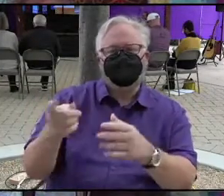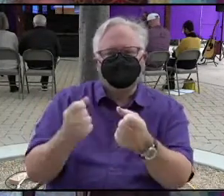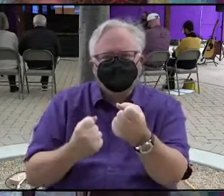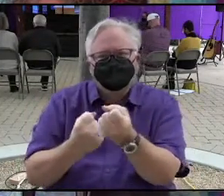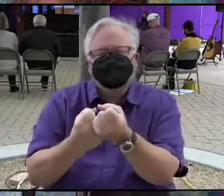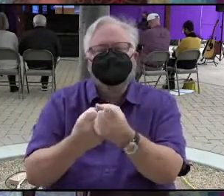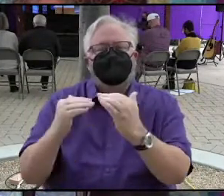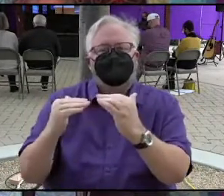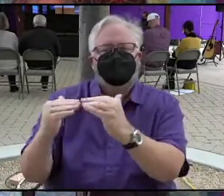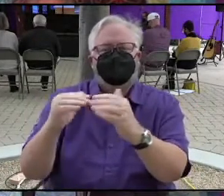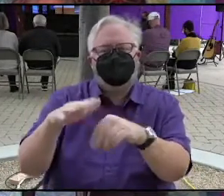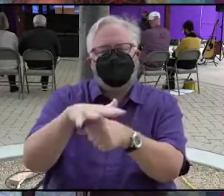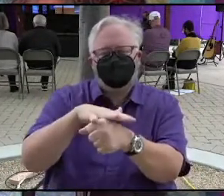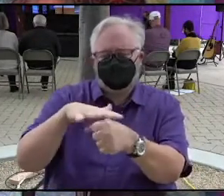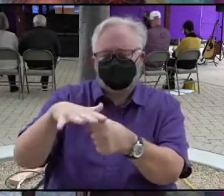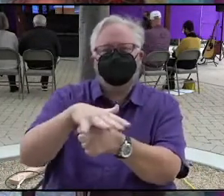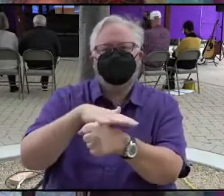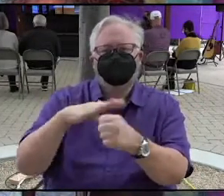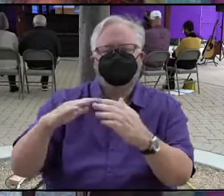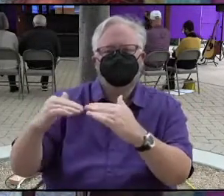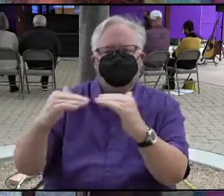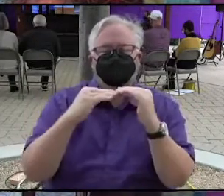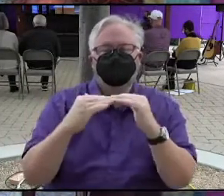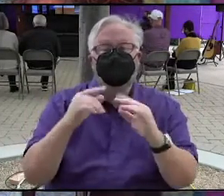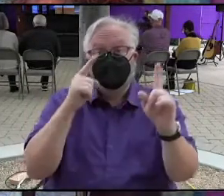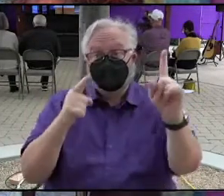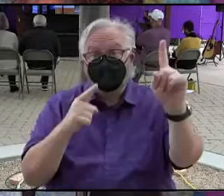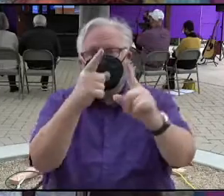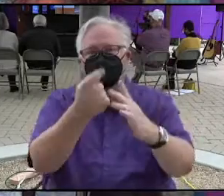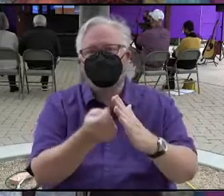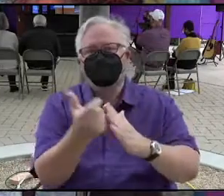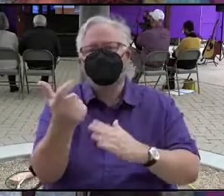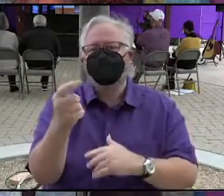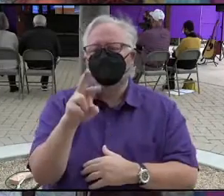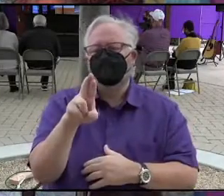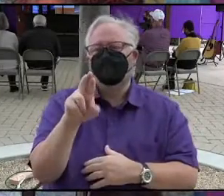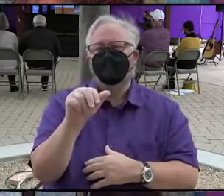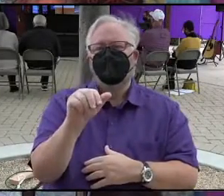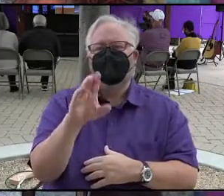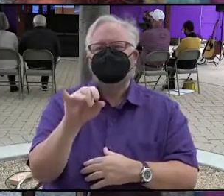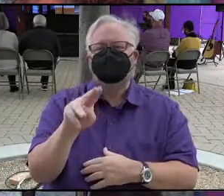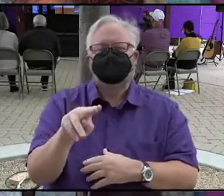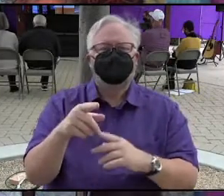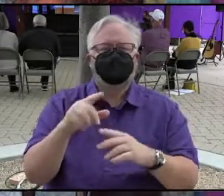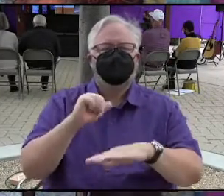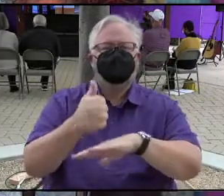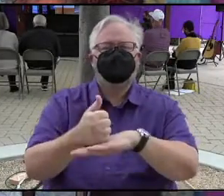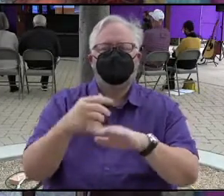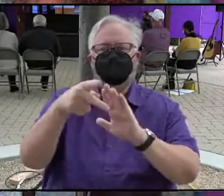environmental justice with the goal of eliminating racism based on policies that cause